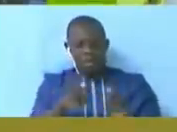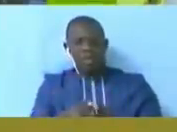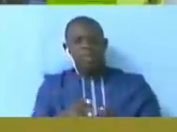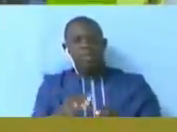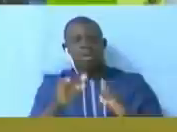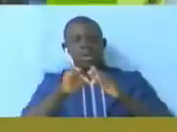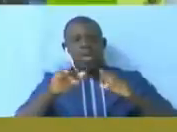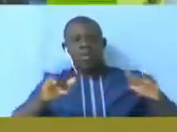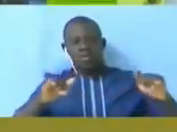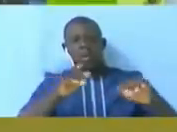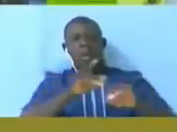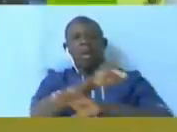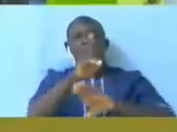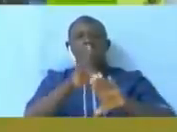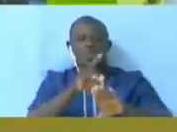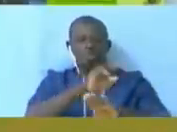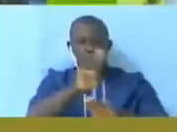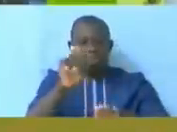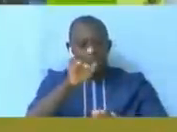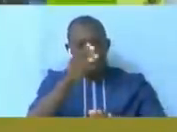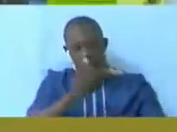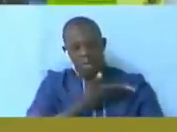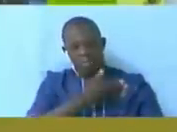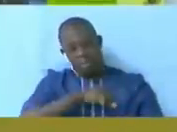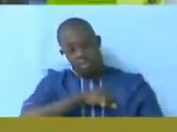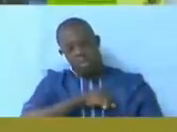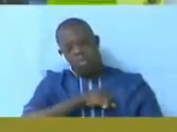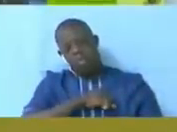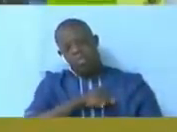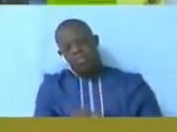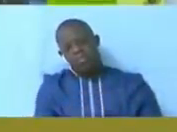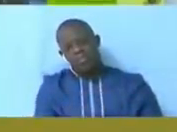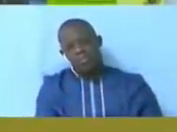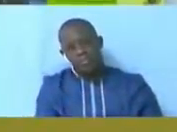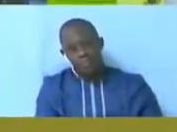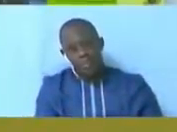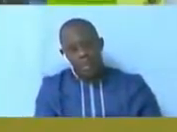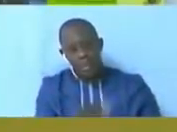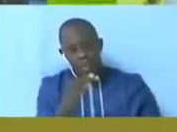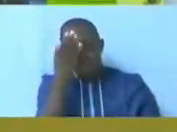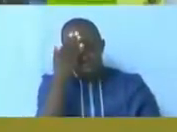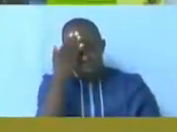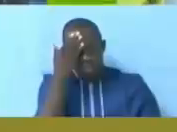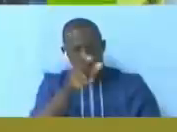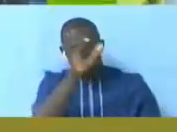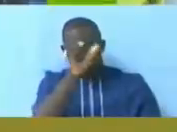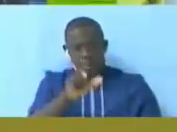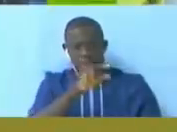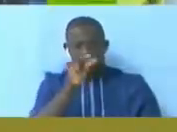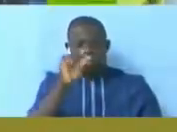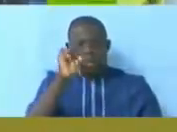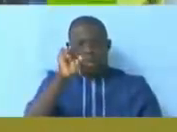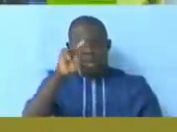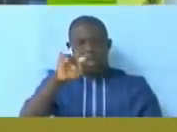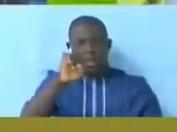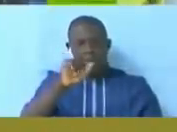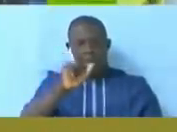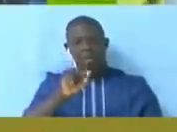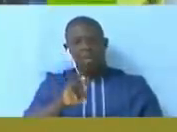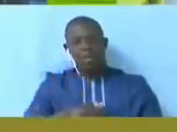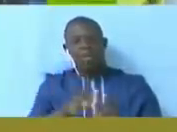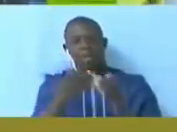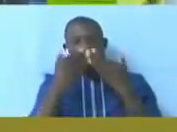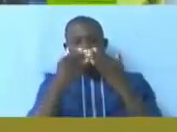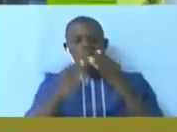spot. And if you know Jesus, Jesus long. I will tell you